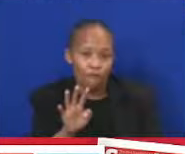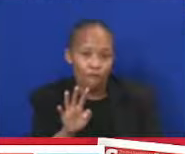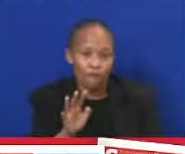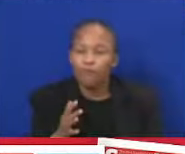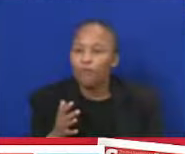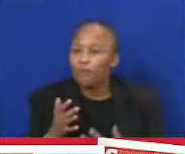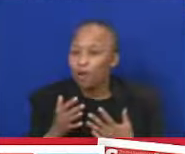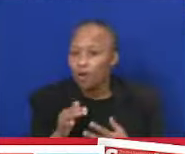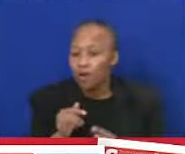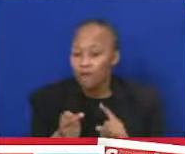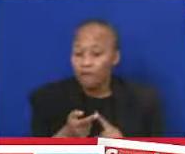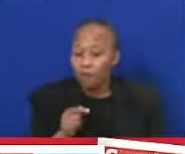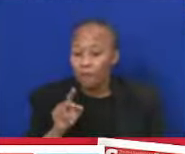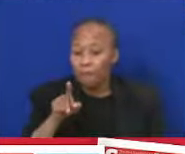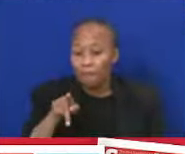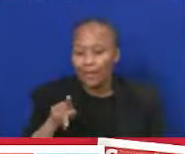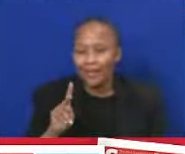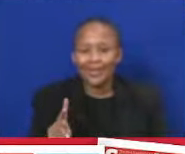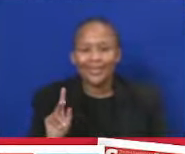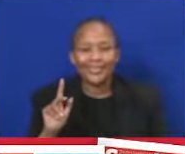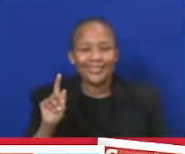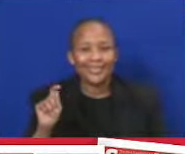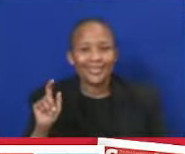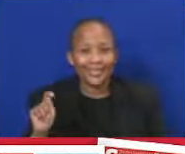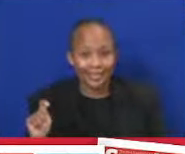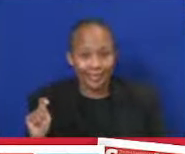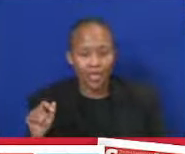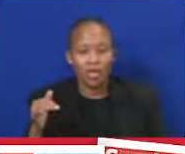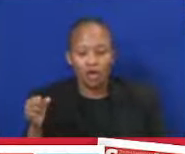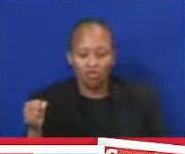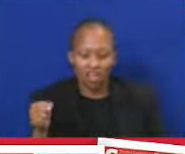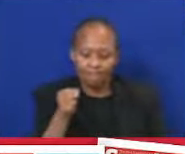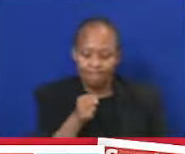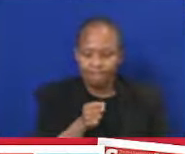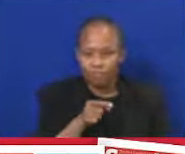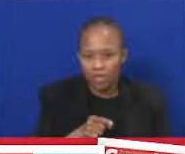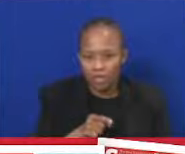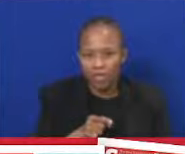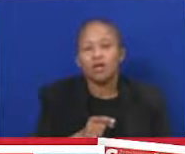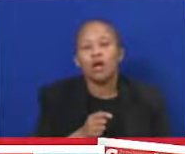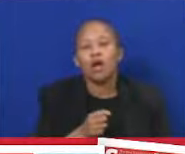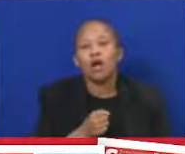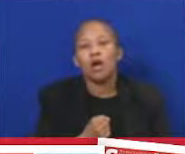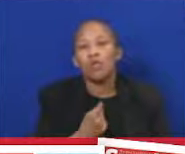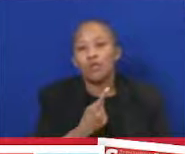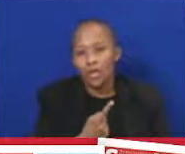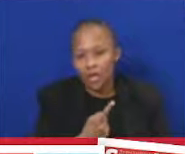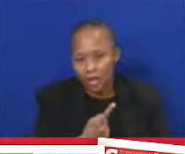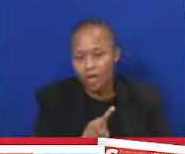PKTT to Gauteng Counterintelligence Operations Team, GCI Ops,